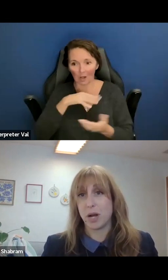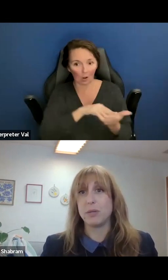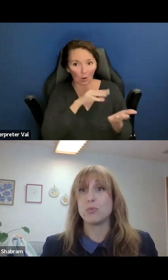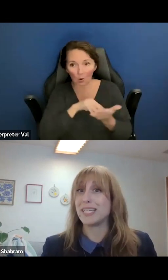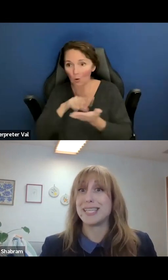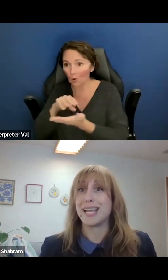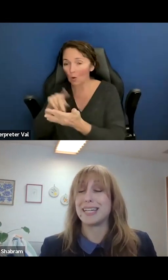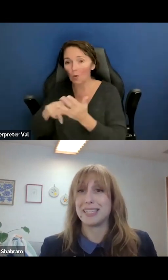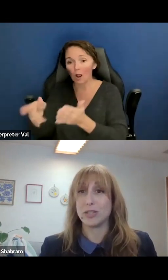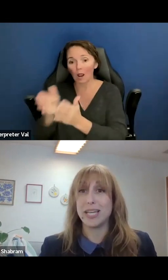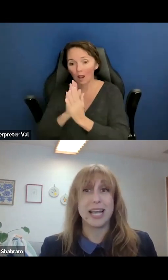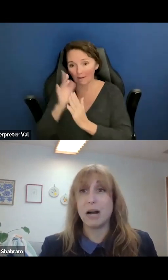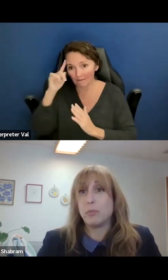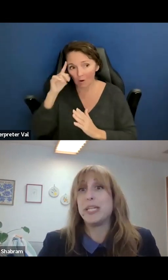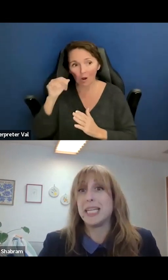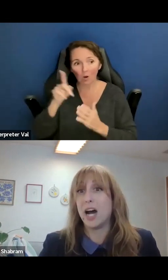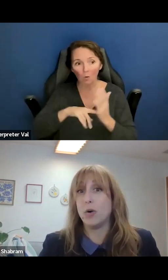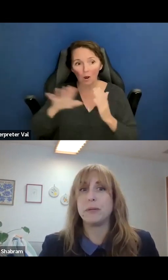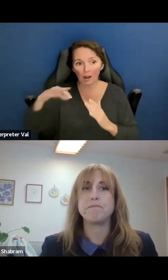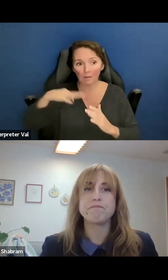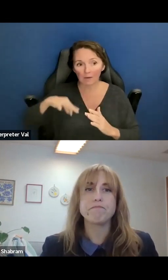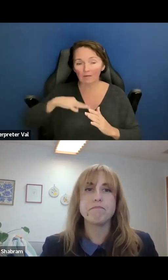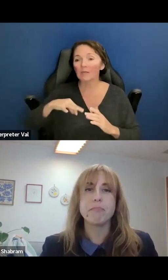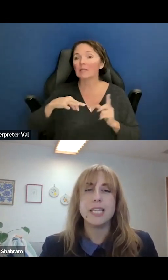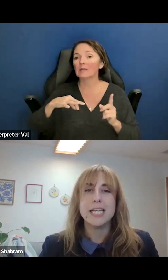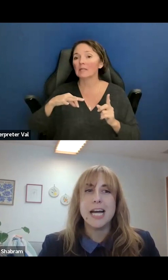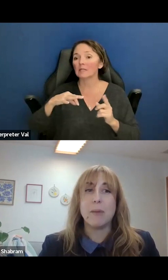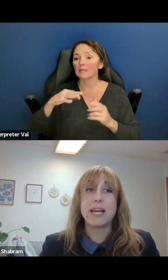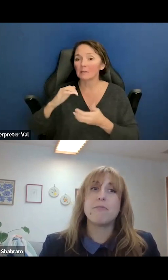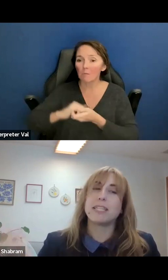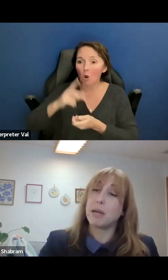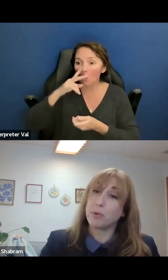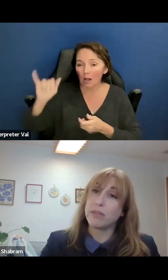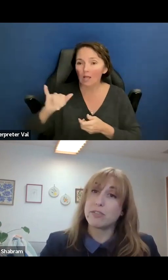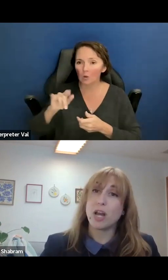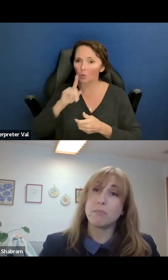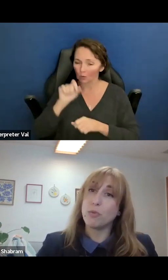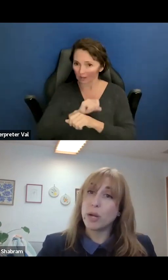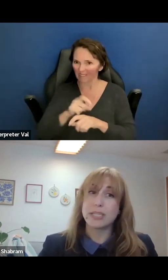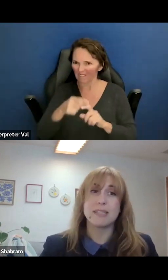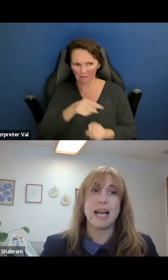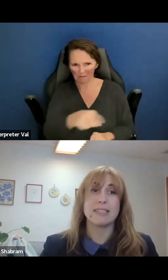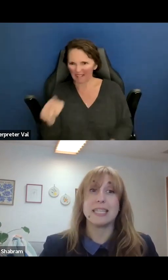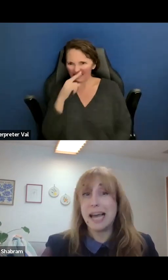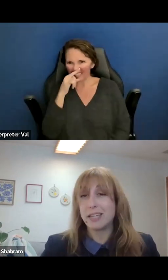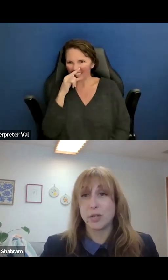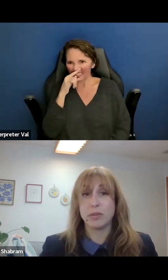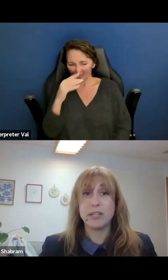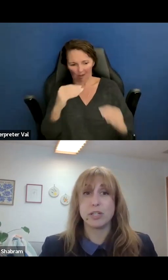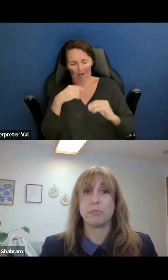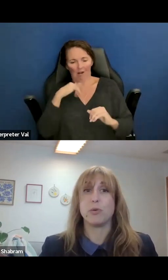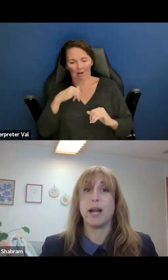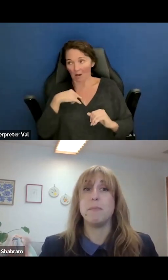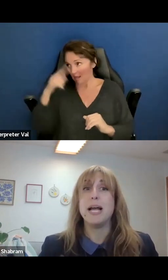by this problem, really saying clearly like, we need help. And in fact, in my previous job, before I worked at SAS, I led a